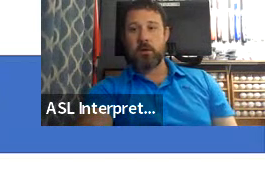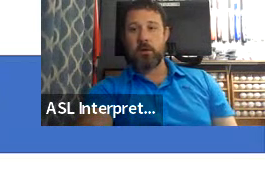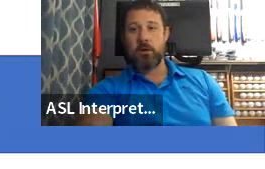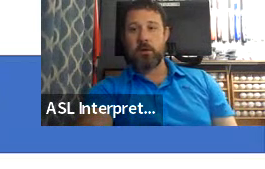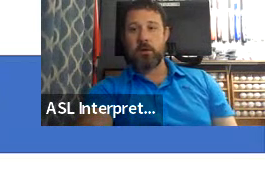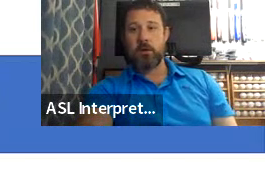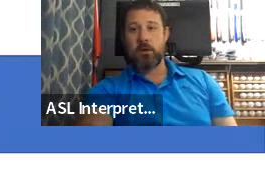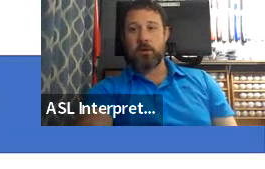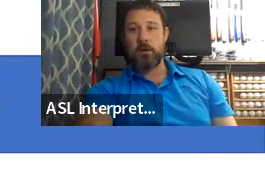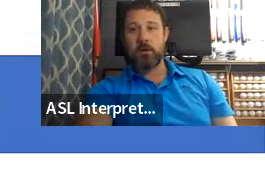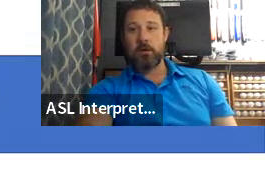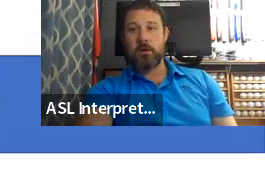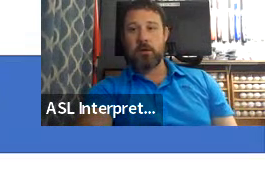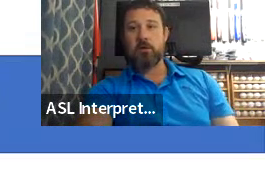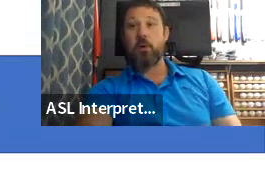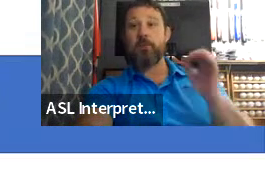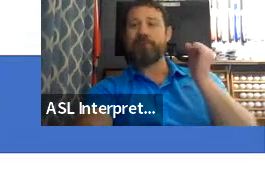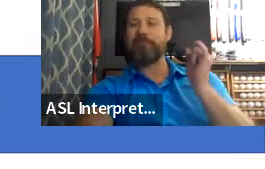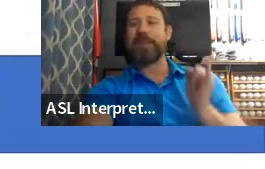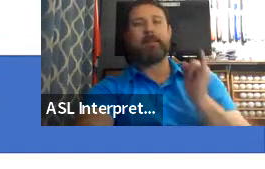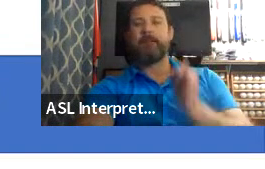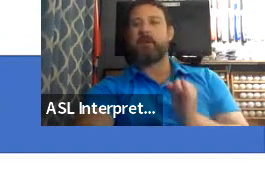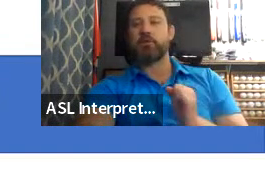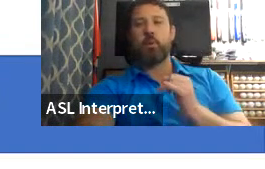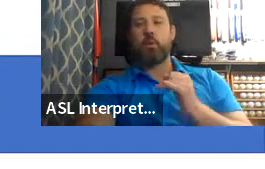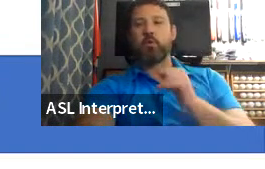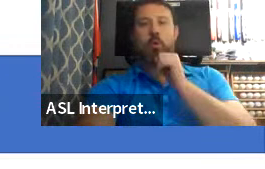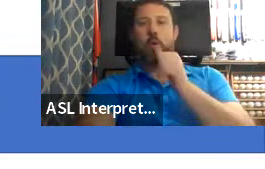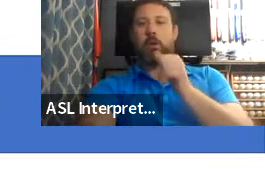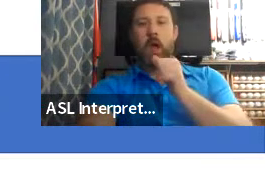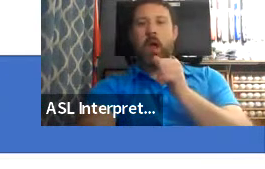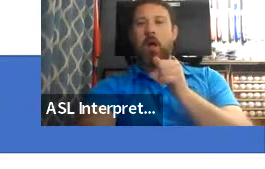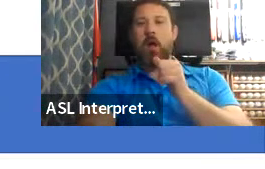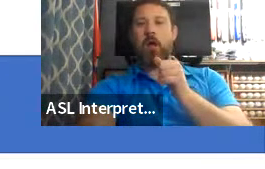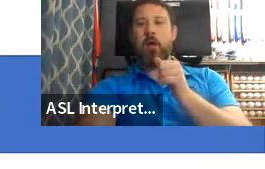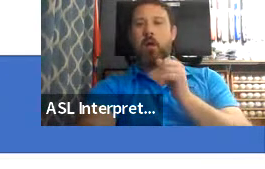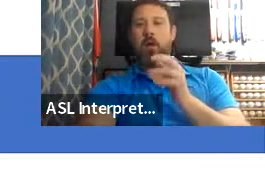So individuals won't lose their coverage